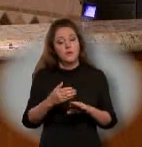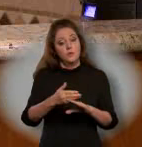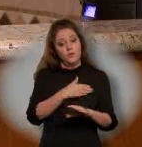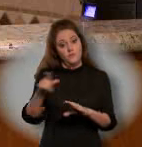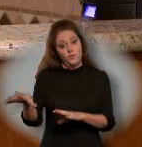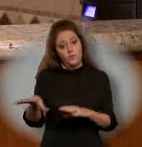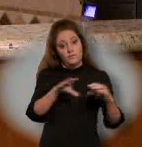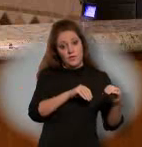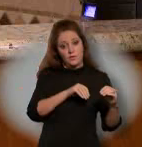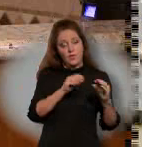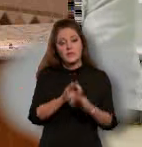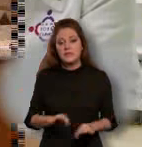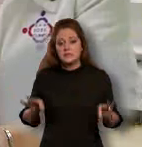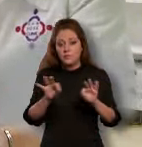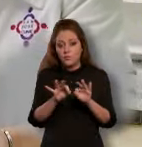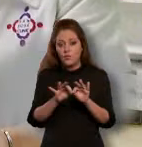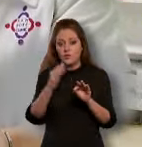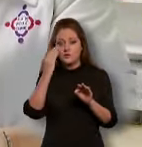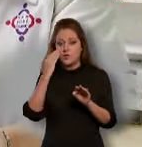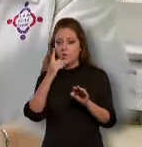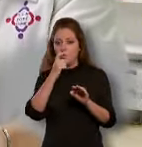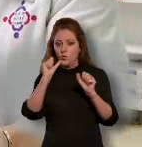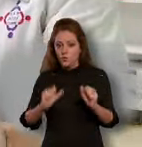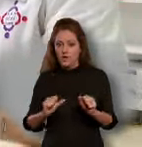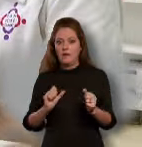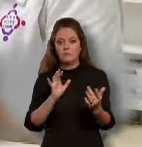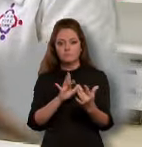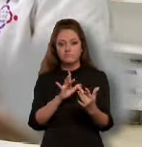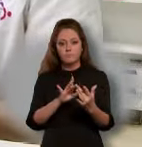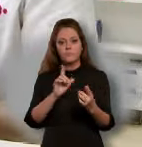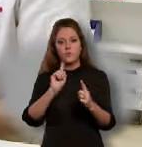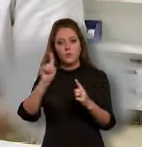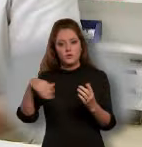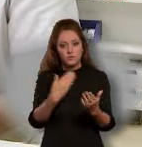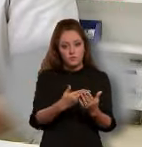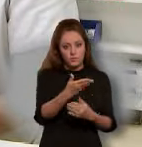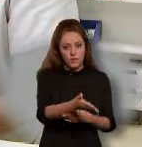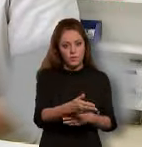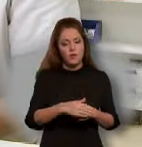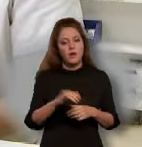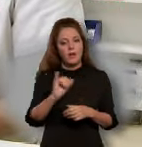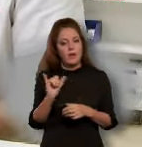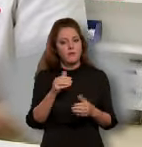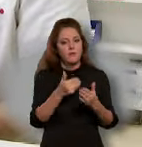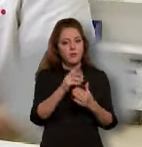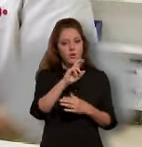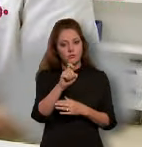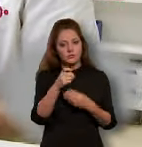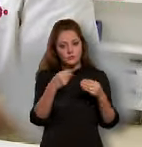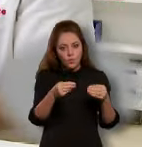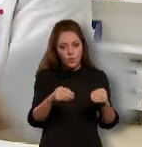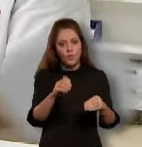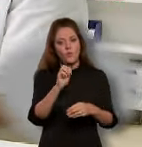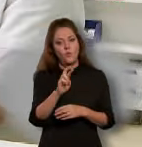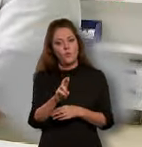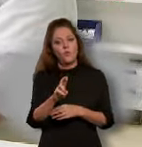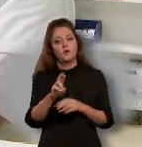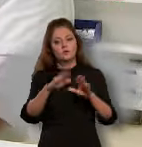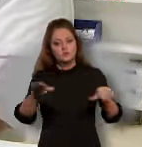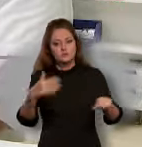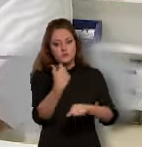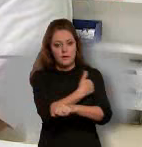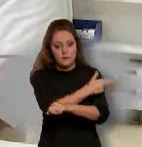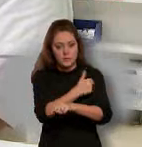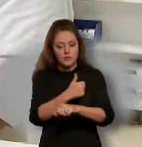you evacuate, it's important to know who you will count on when you get to where you're going, like the closest pharmacist or pediatric specialty